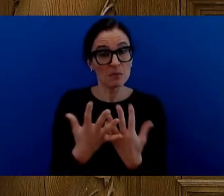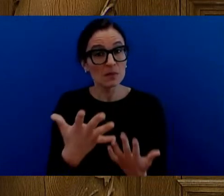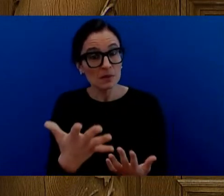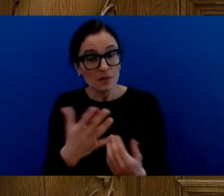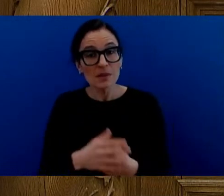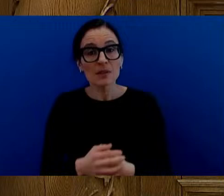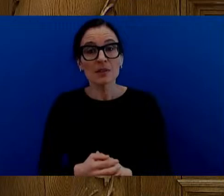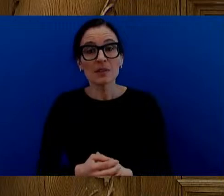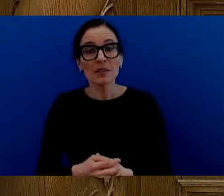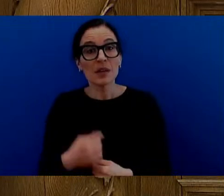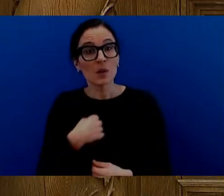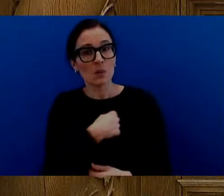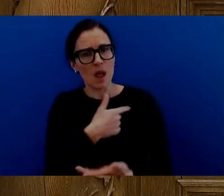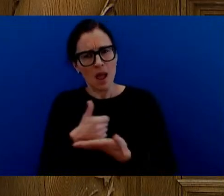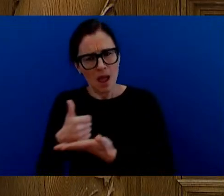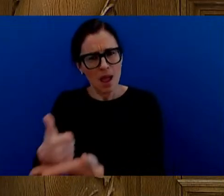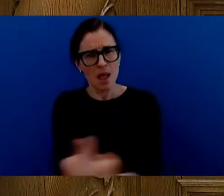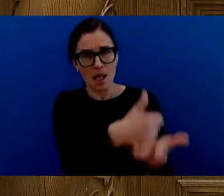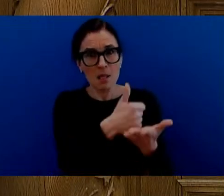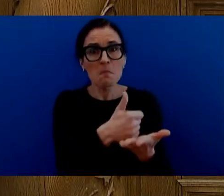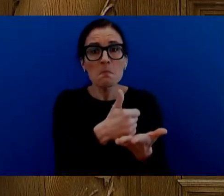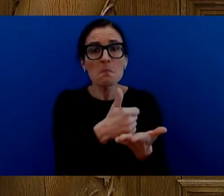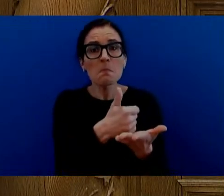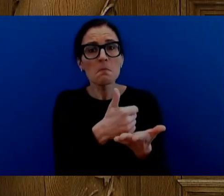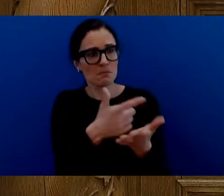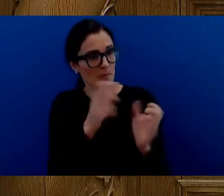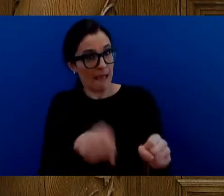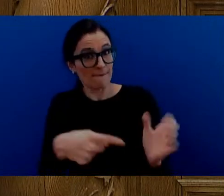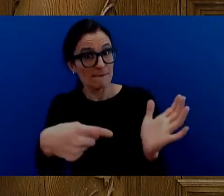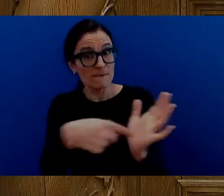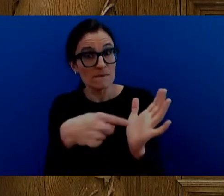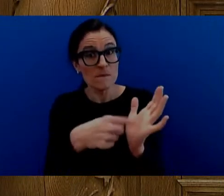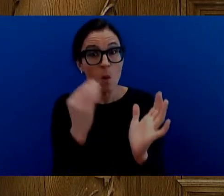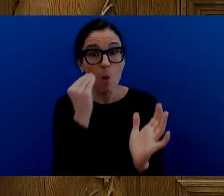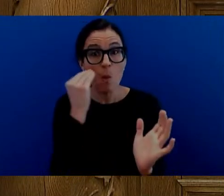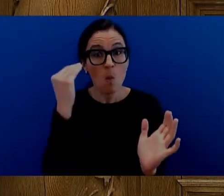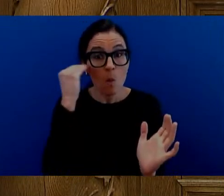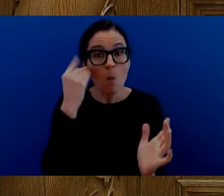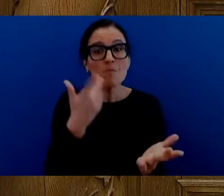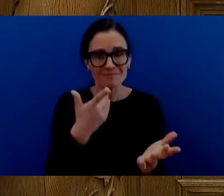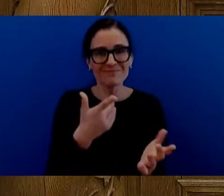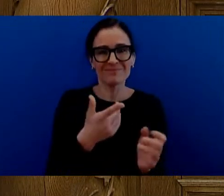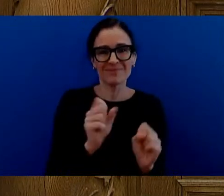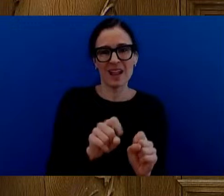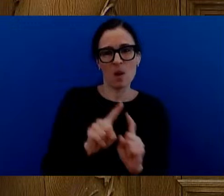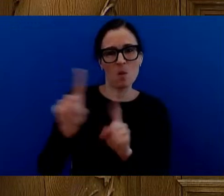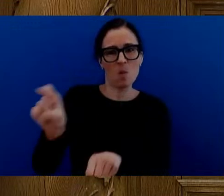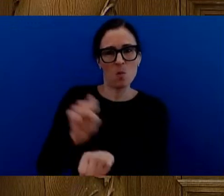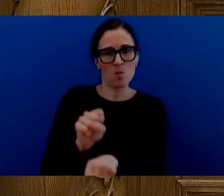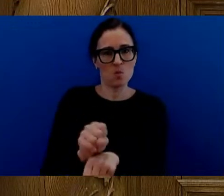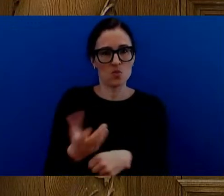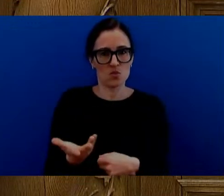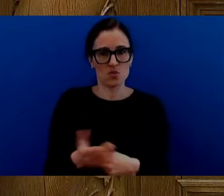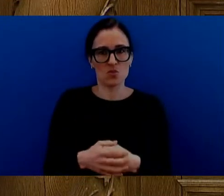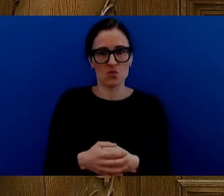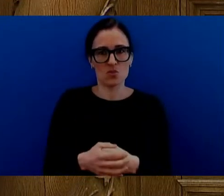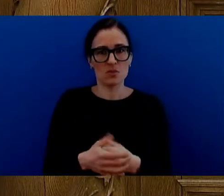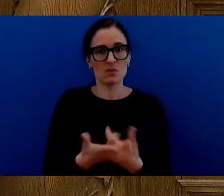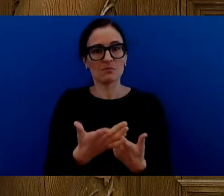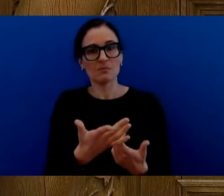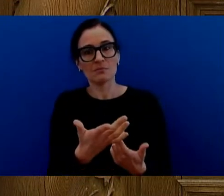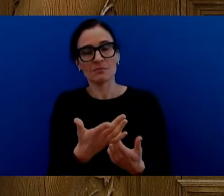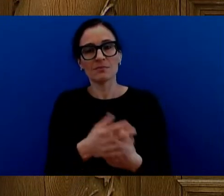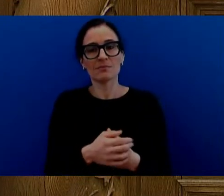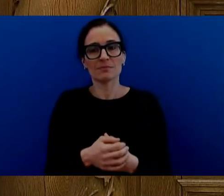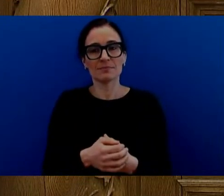and service sectors live closer to their jobs. During the next 10 years, experts expect